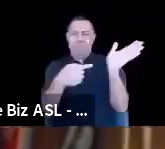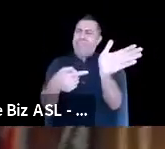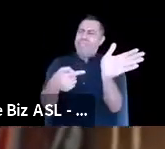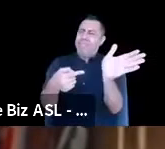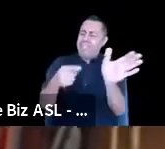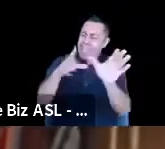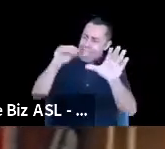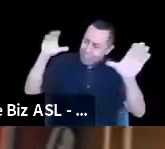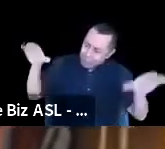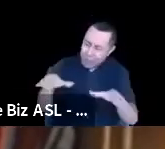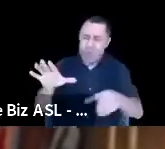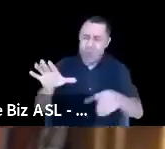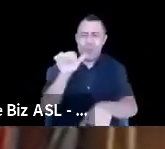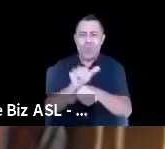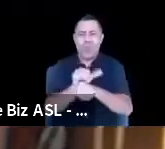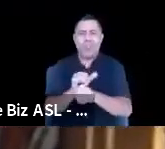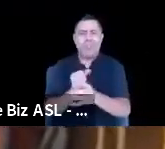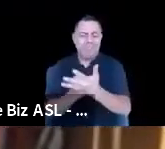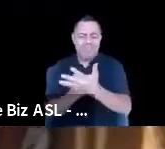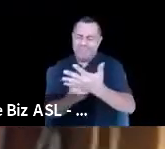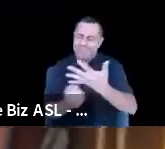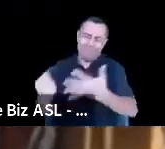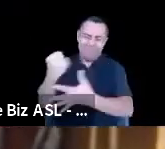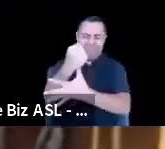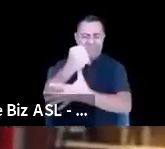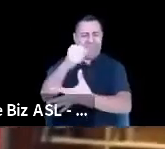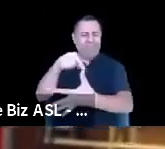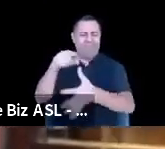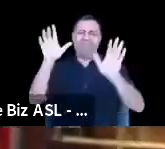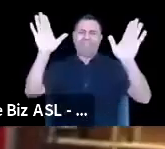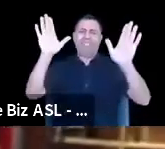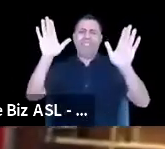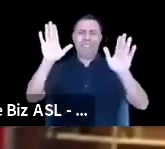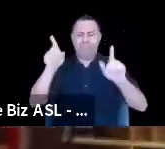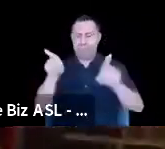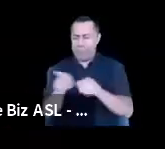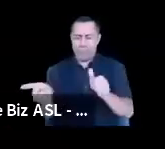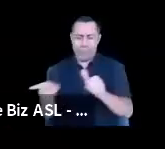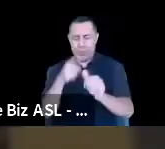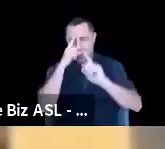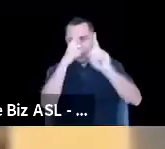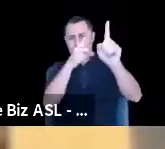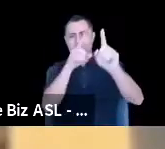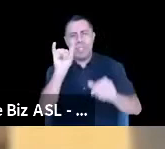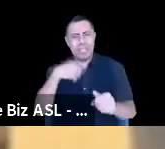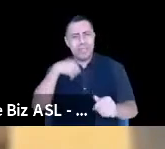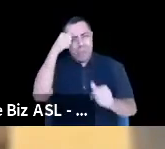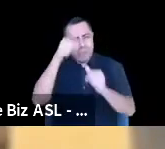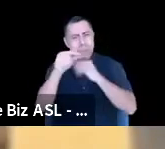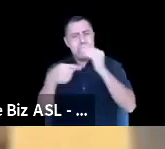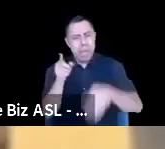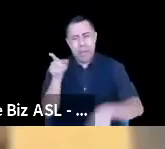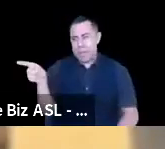putting excellence first. That's how I remember Lee. I miss you, Lee. June